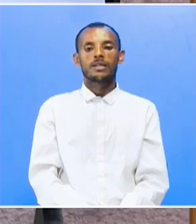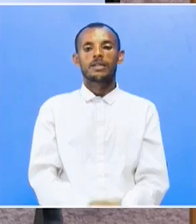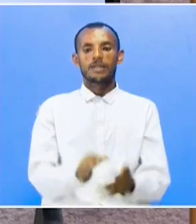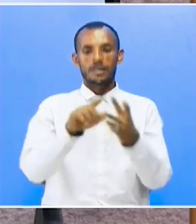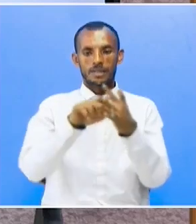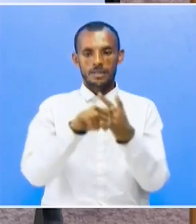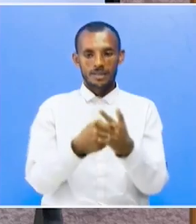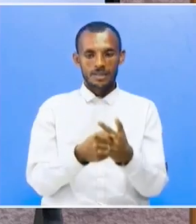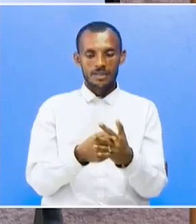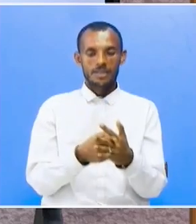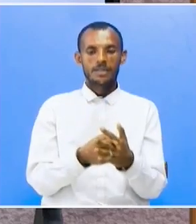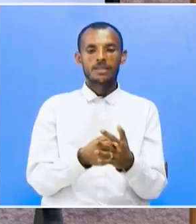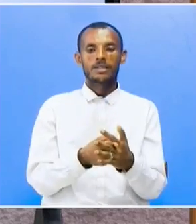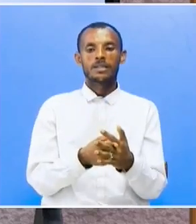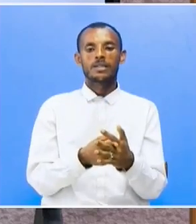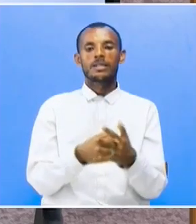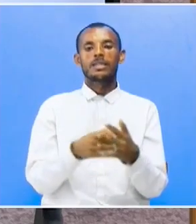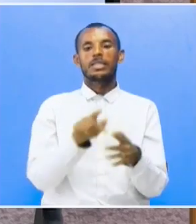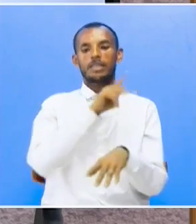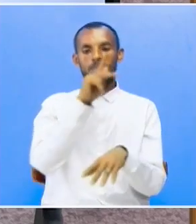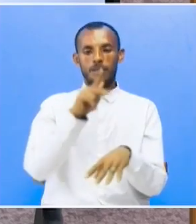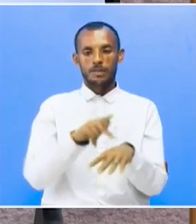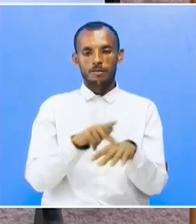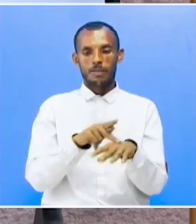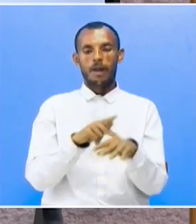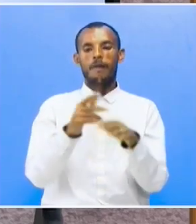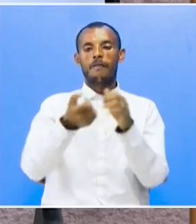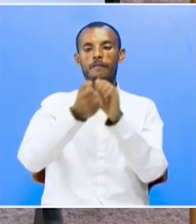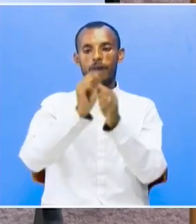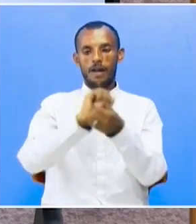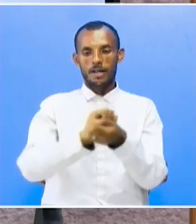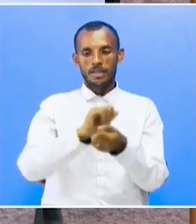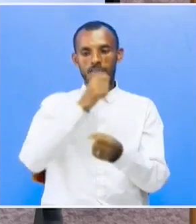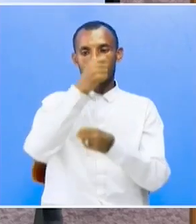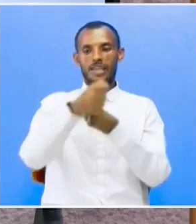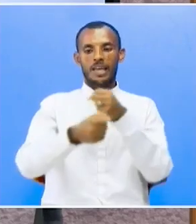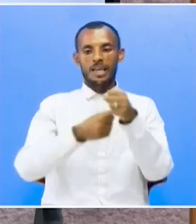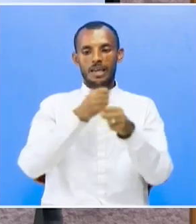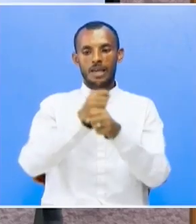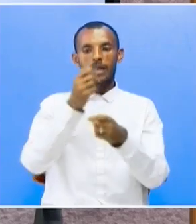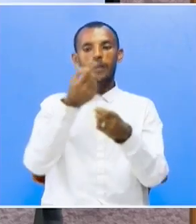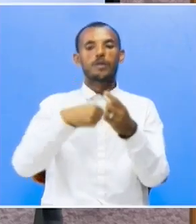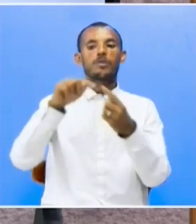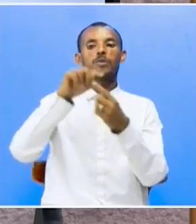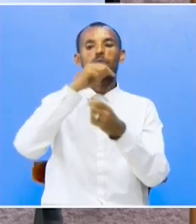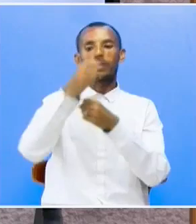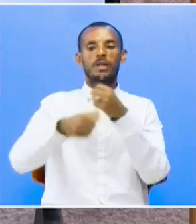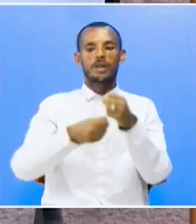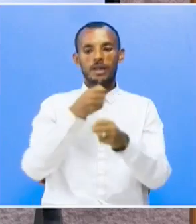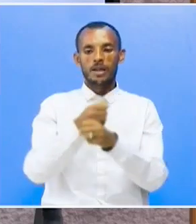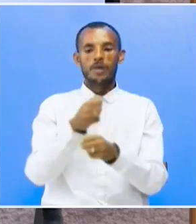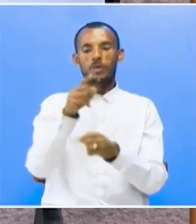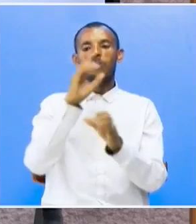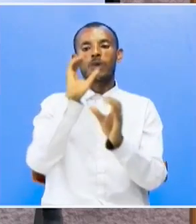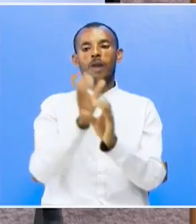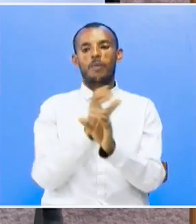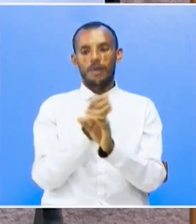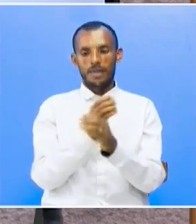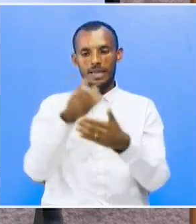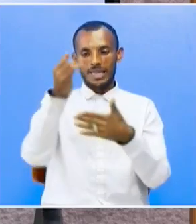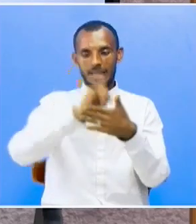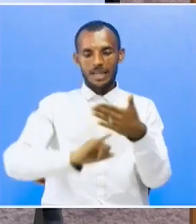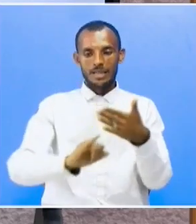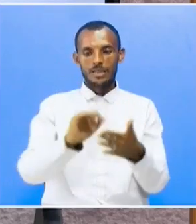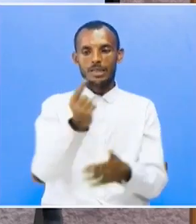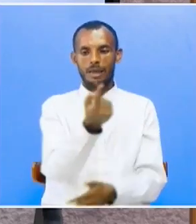since the principal varies from year to year, you have to calculate the interest for